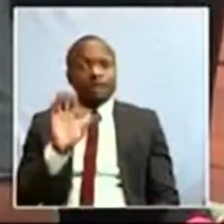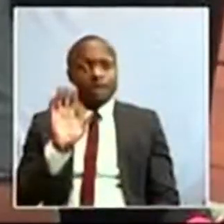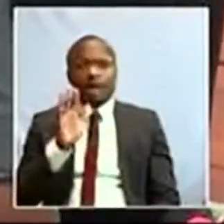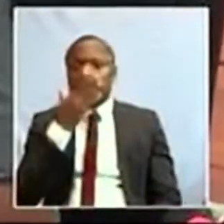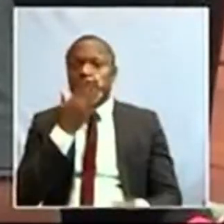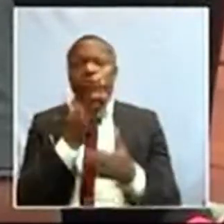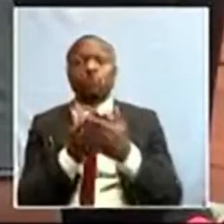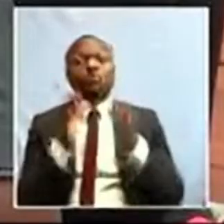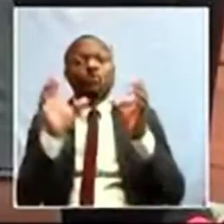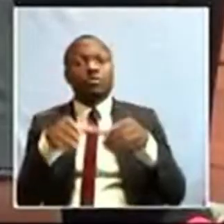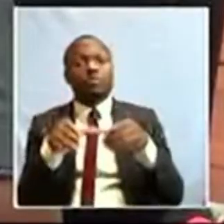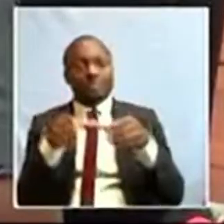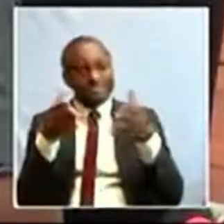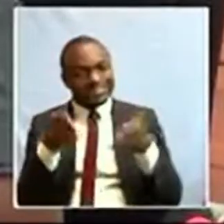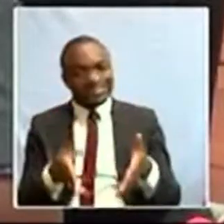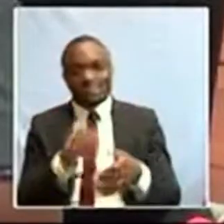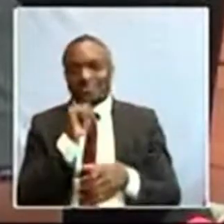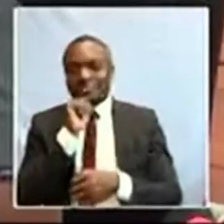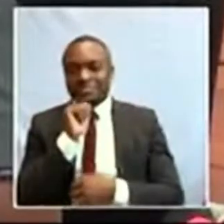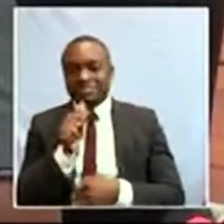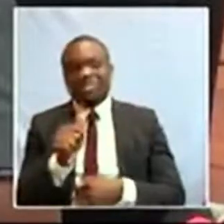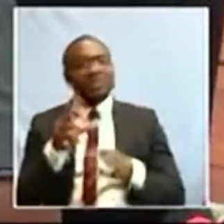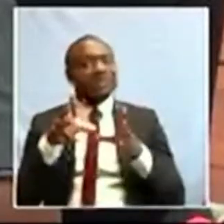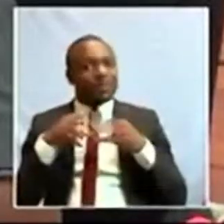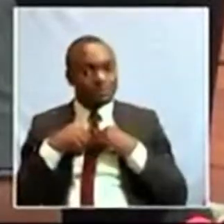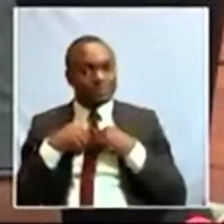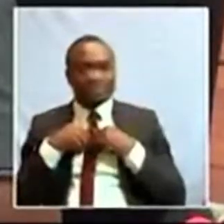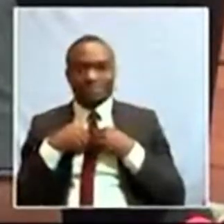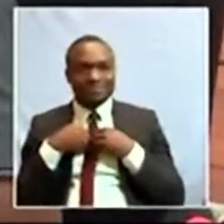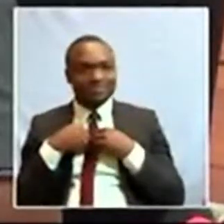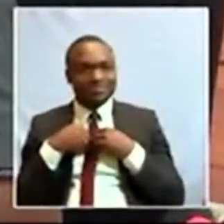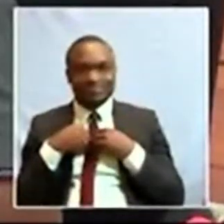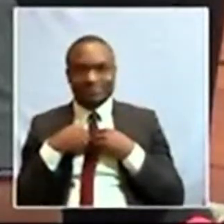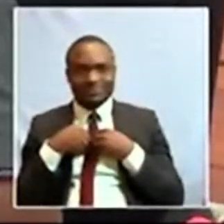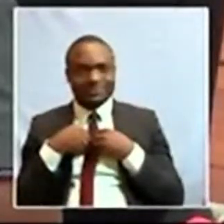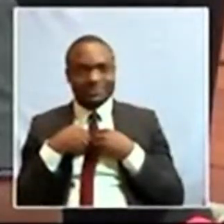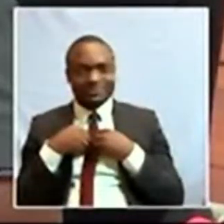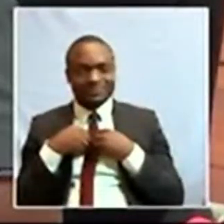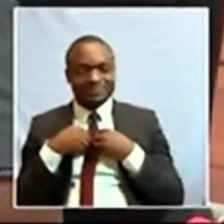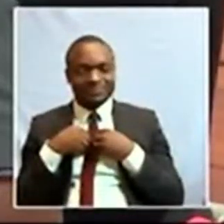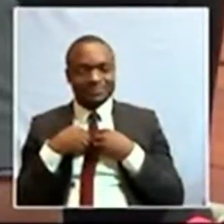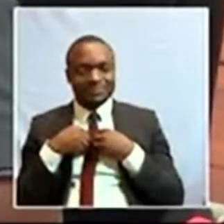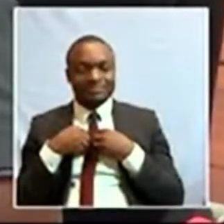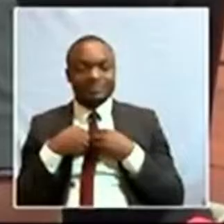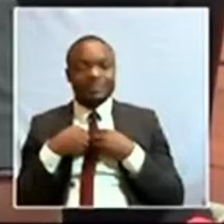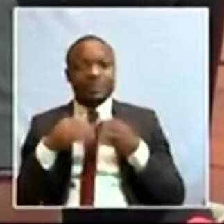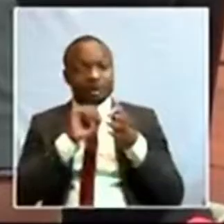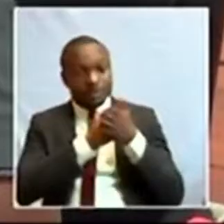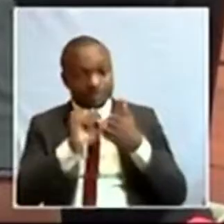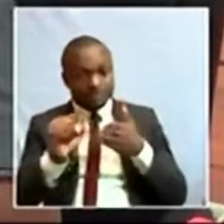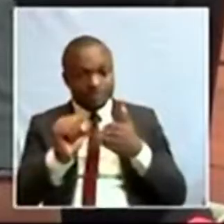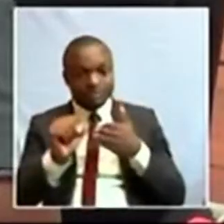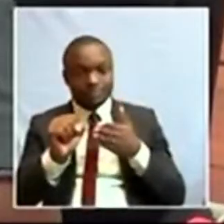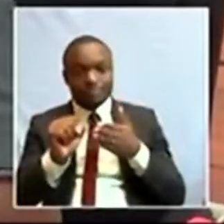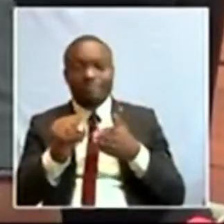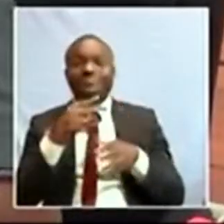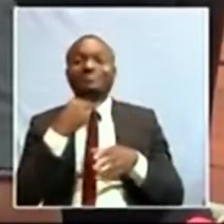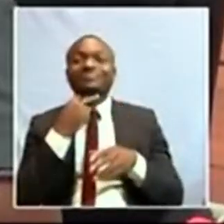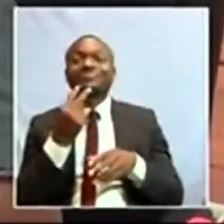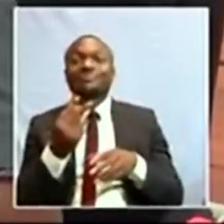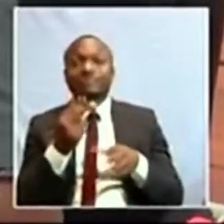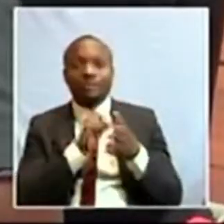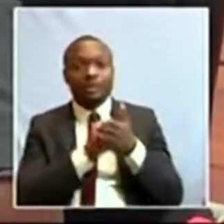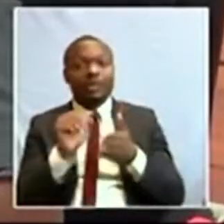committee does not accept those kind of statements that are verbal.